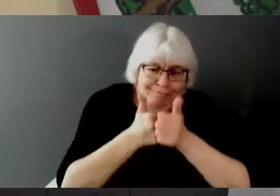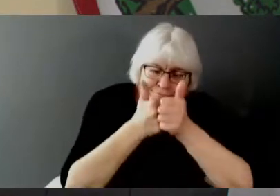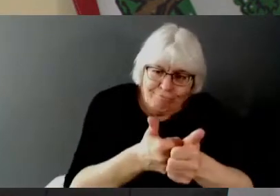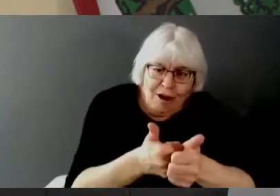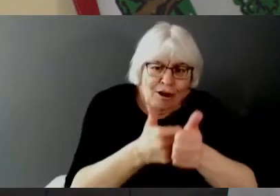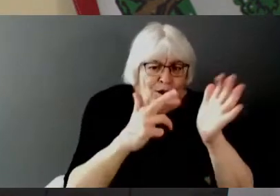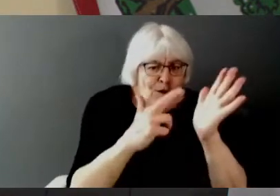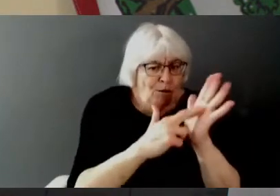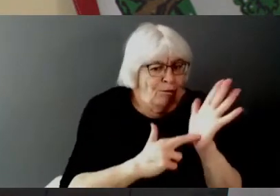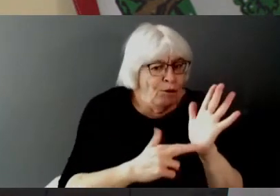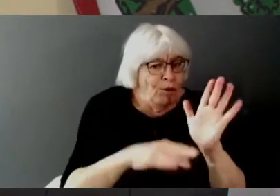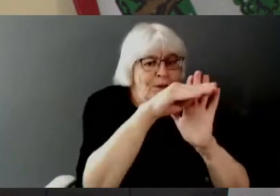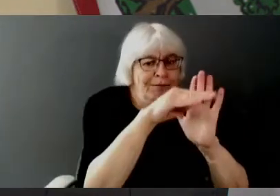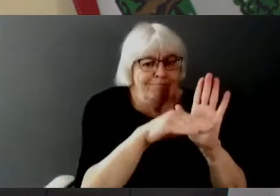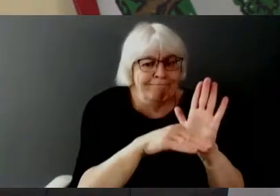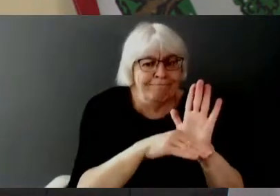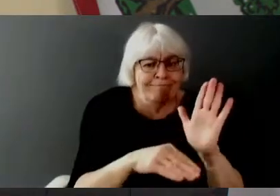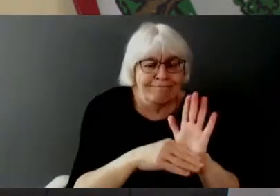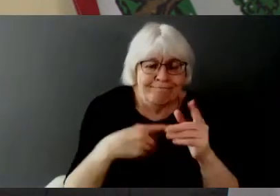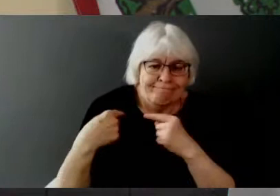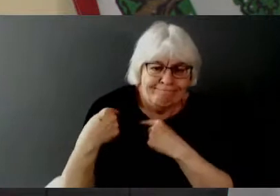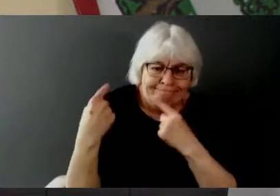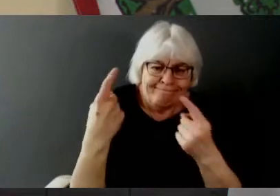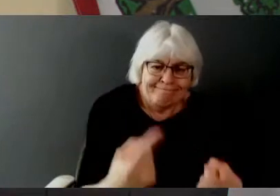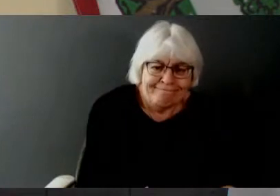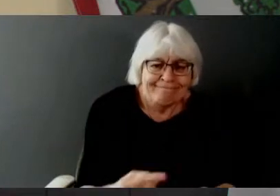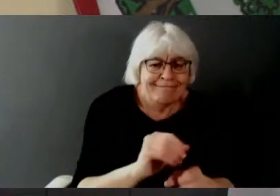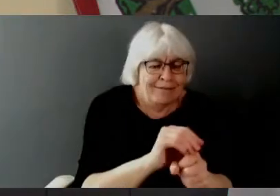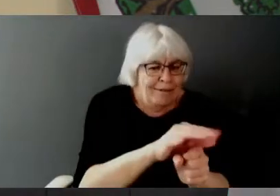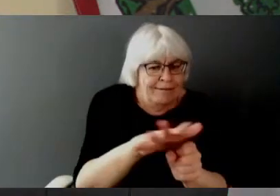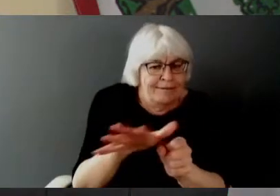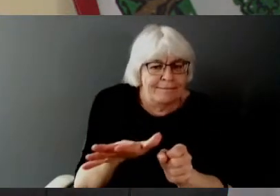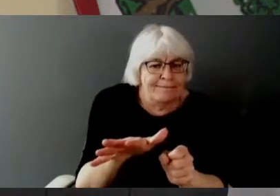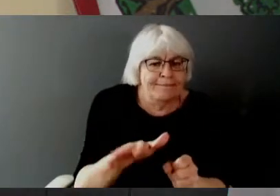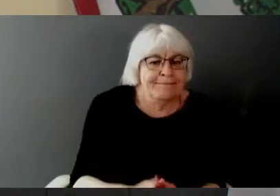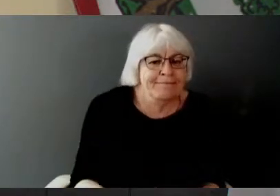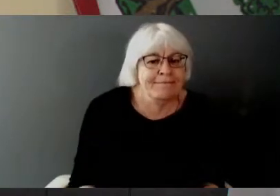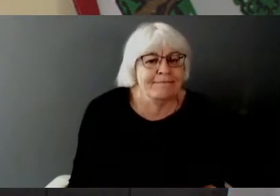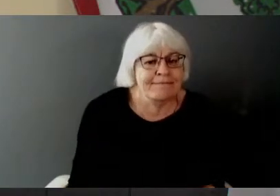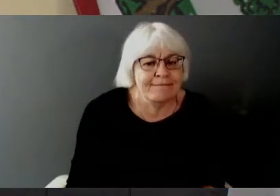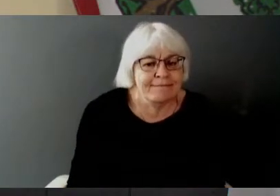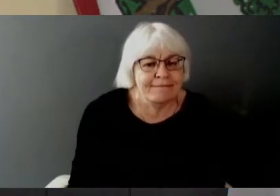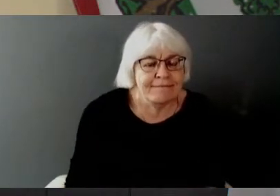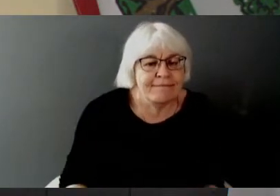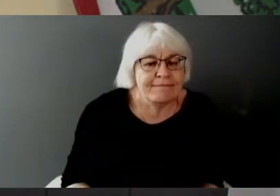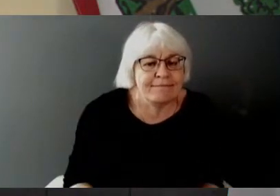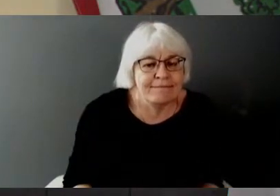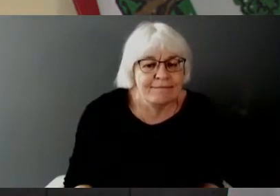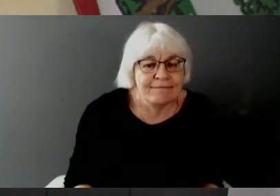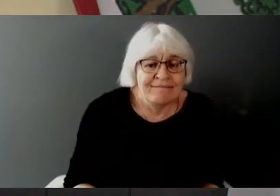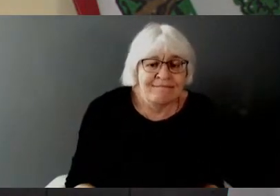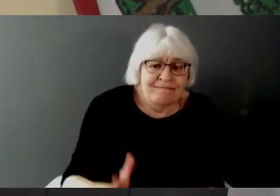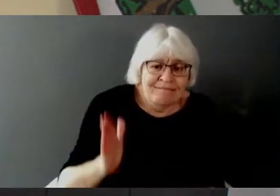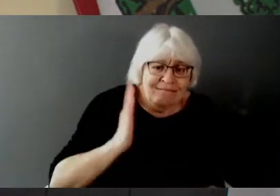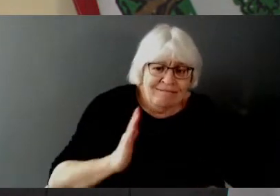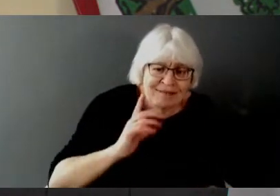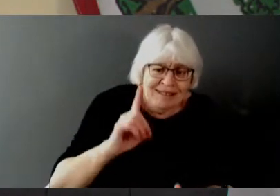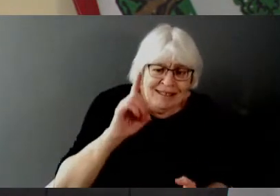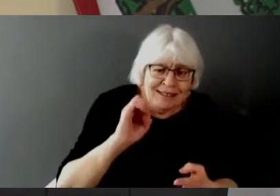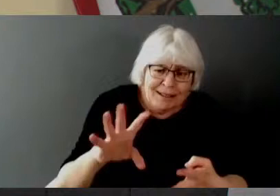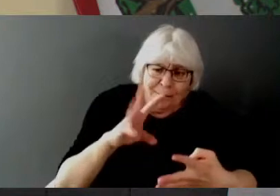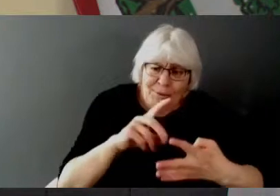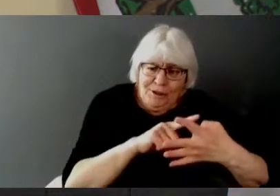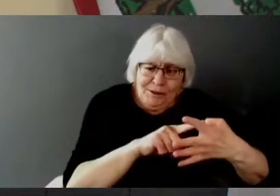this pandemic. When we were looking at this in mid-December, we were very concerned about